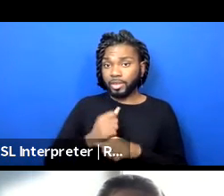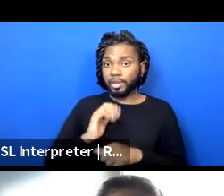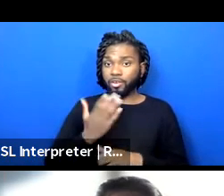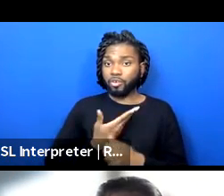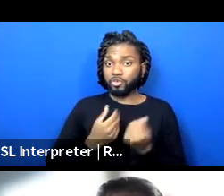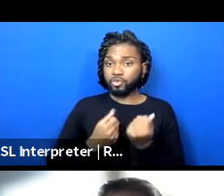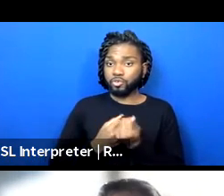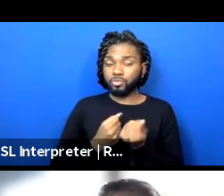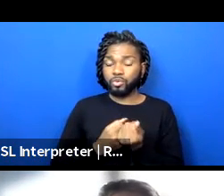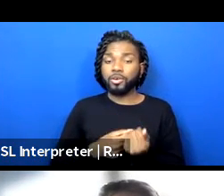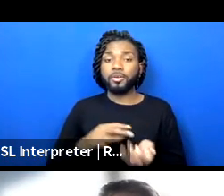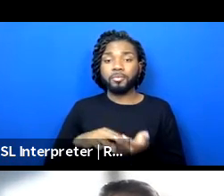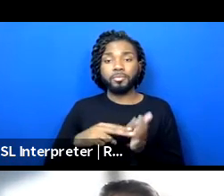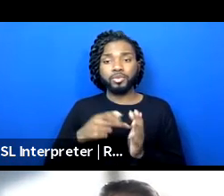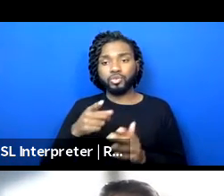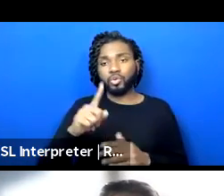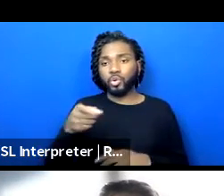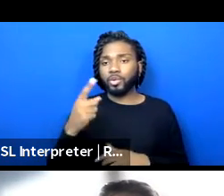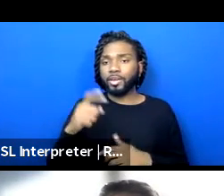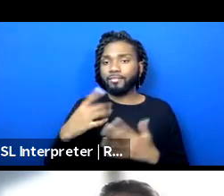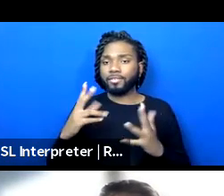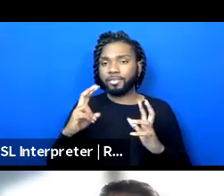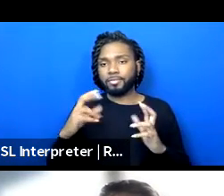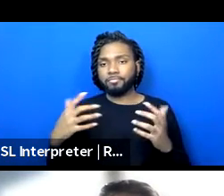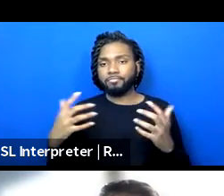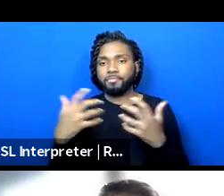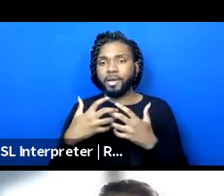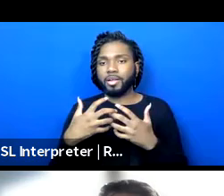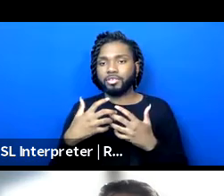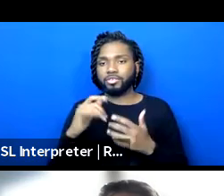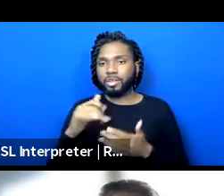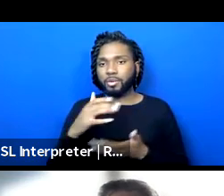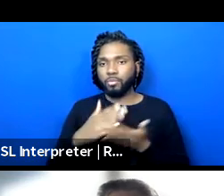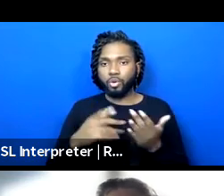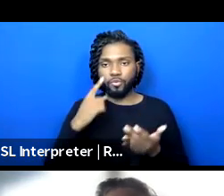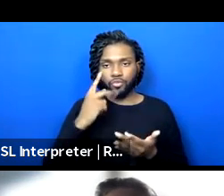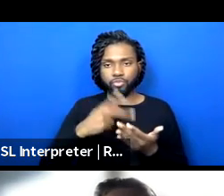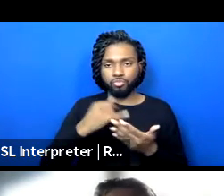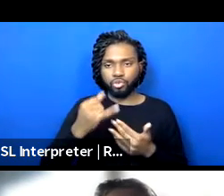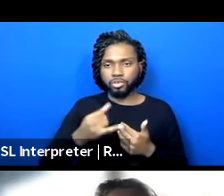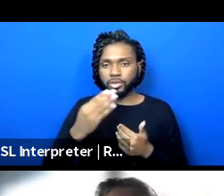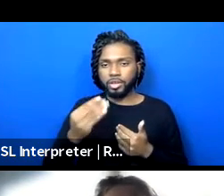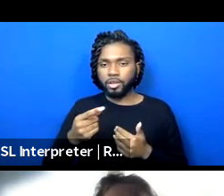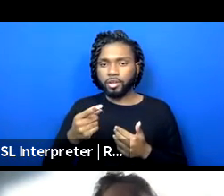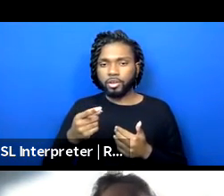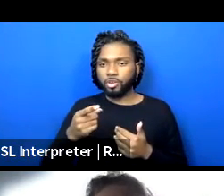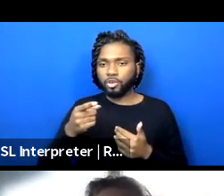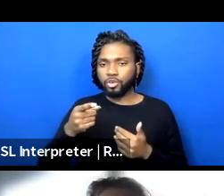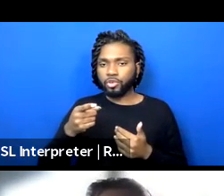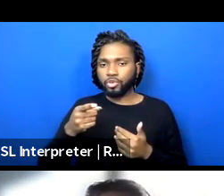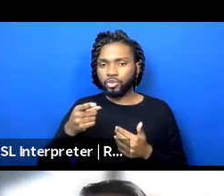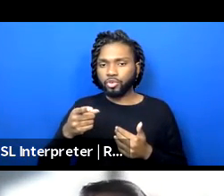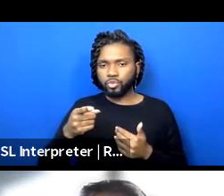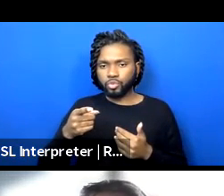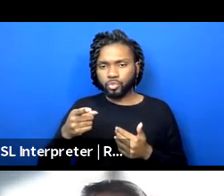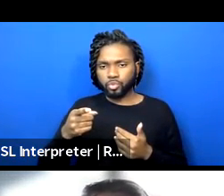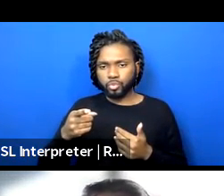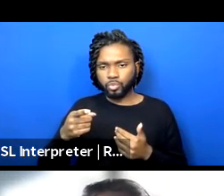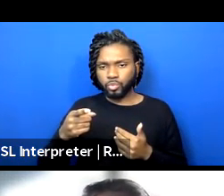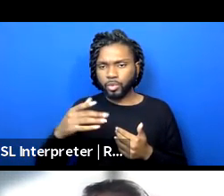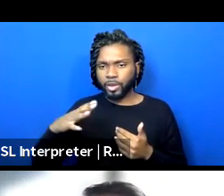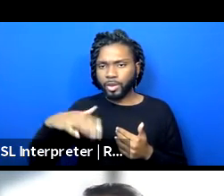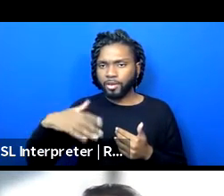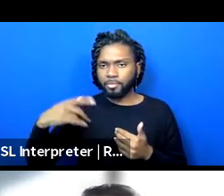means you only have to match that part that is the project. And it means you haven't given the federal government, which